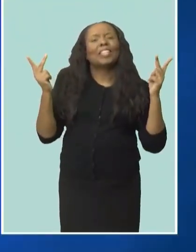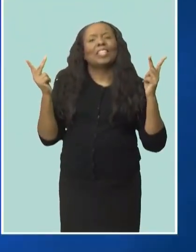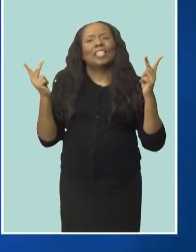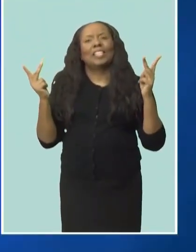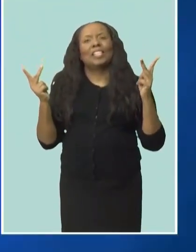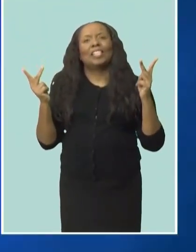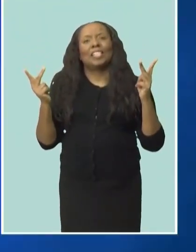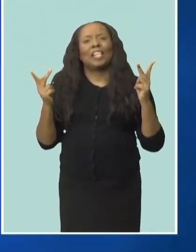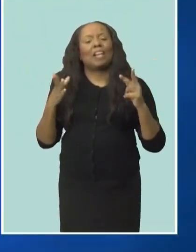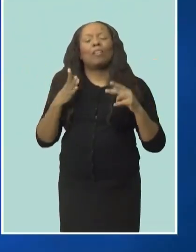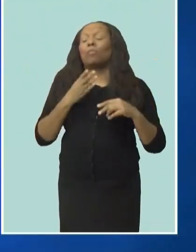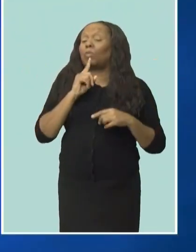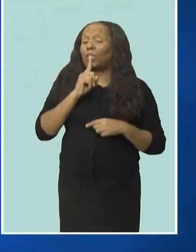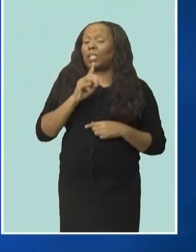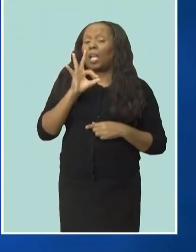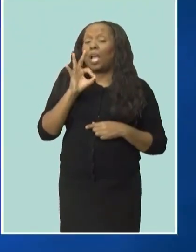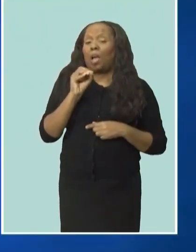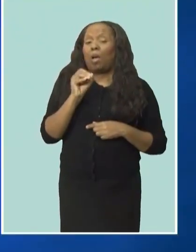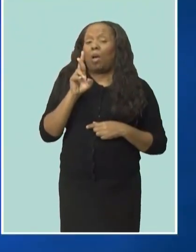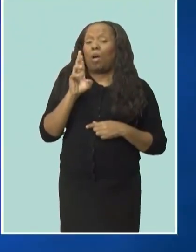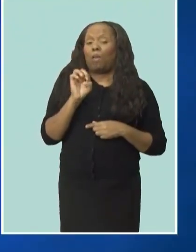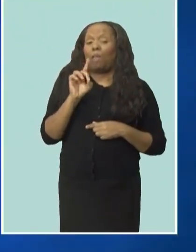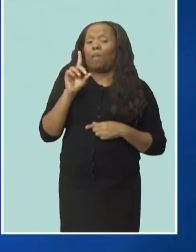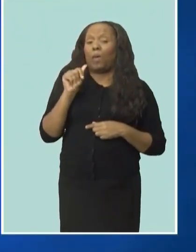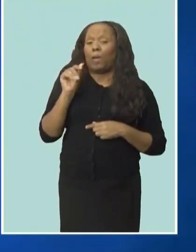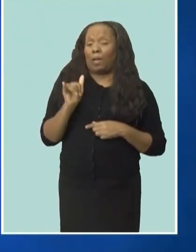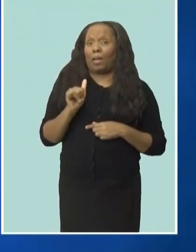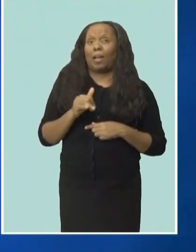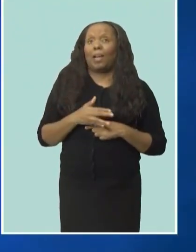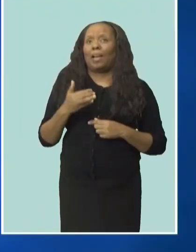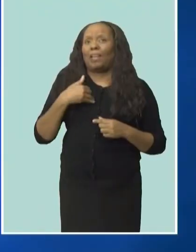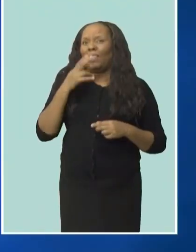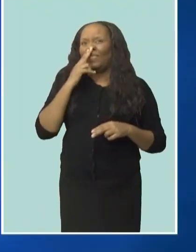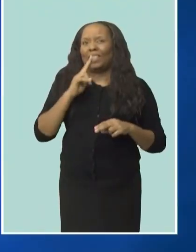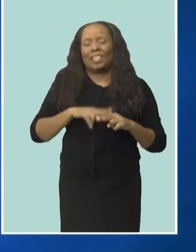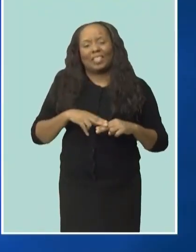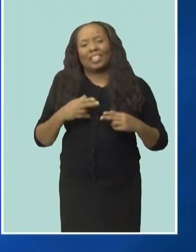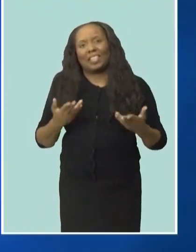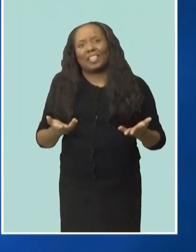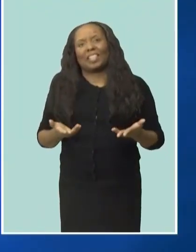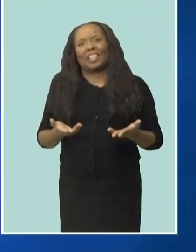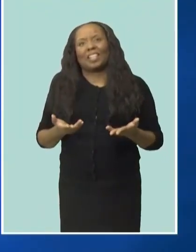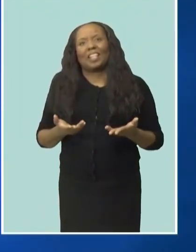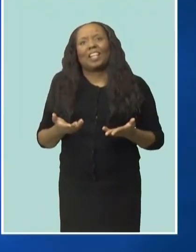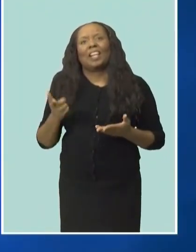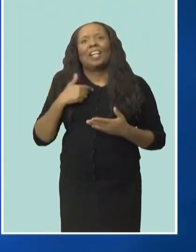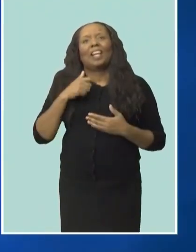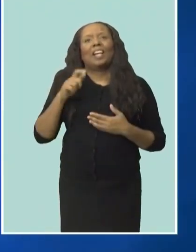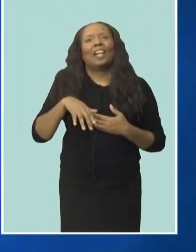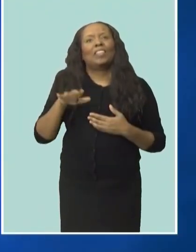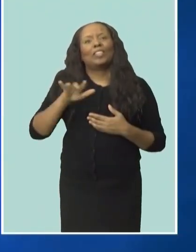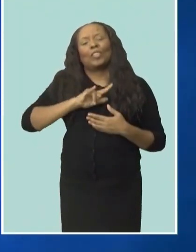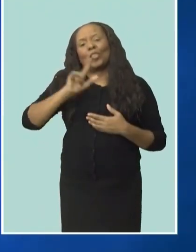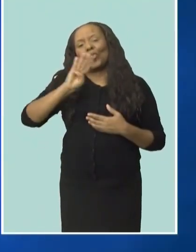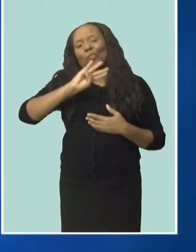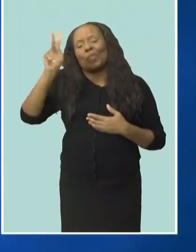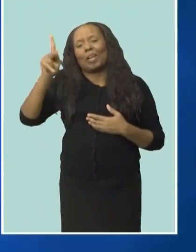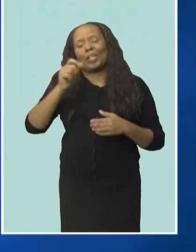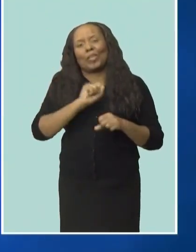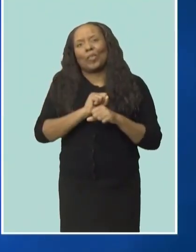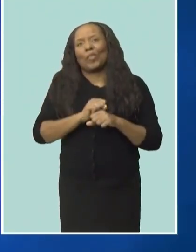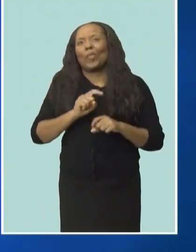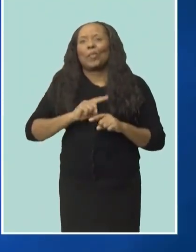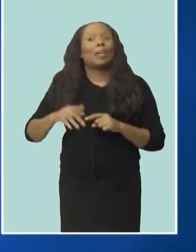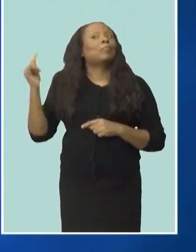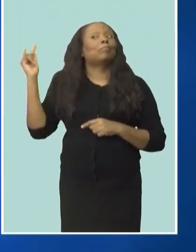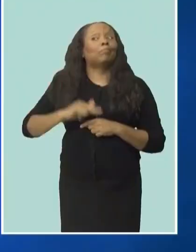specifically 4-day, and yeah, and just have some fun. Unfortunately, I do have to head back to work, but I couldn't miss the